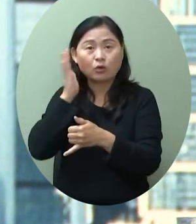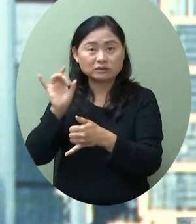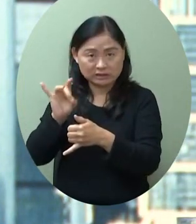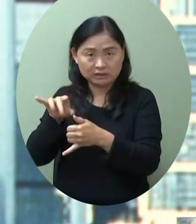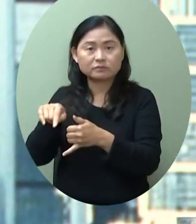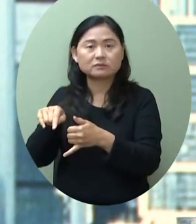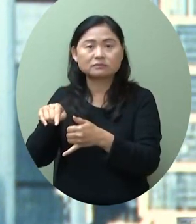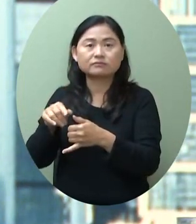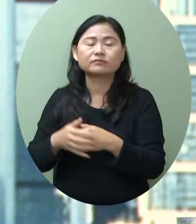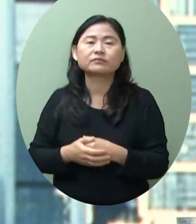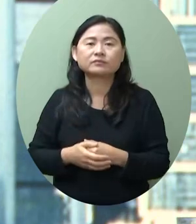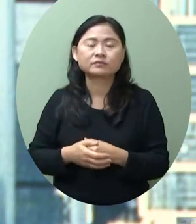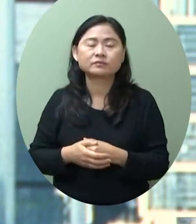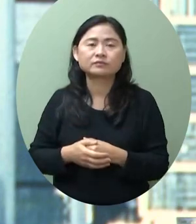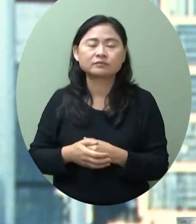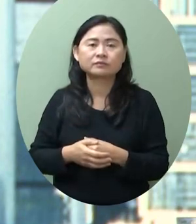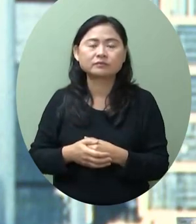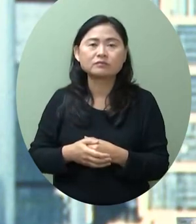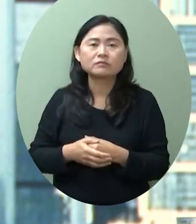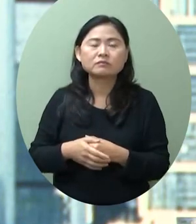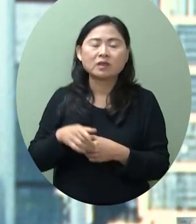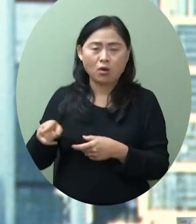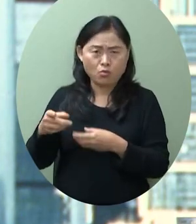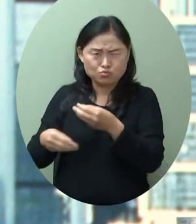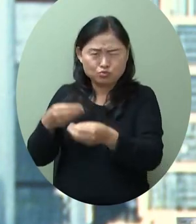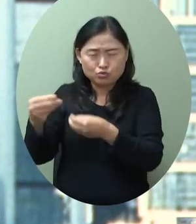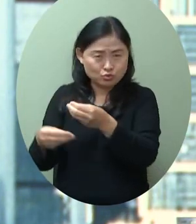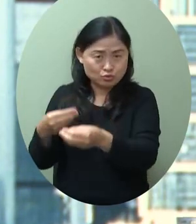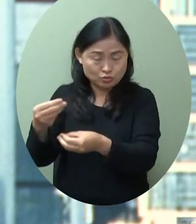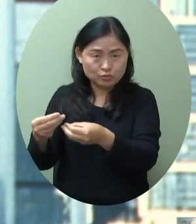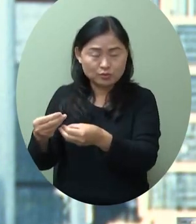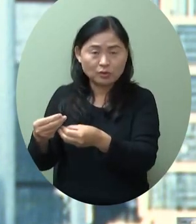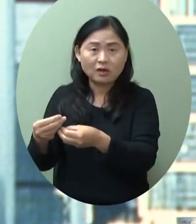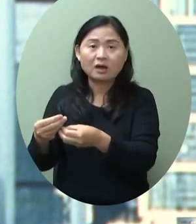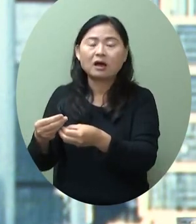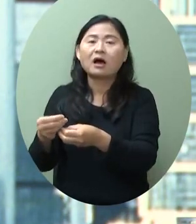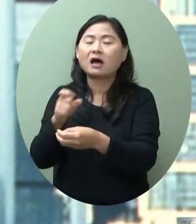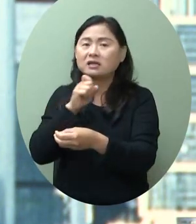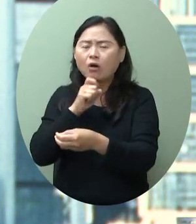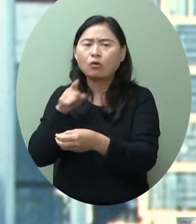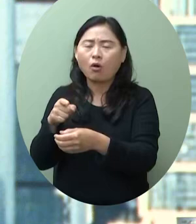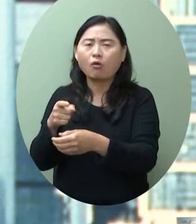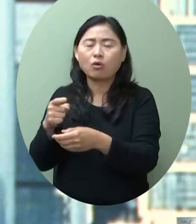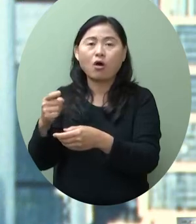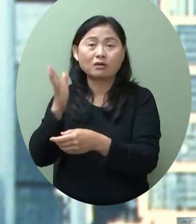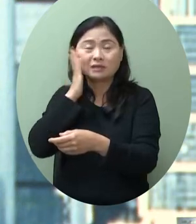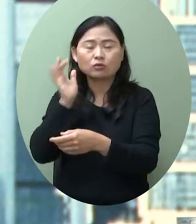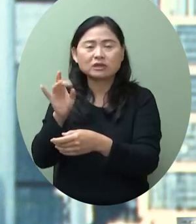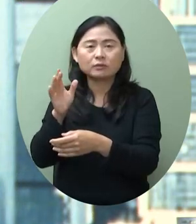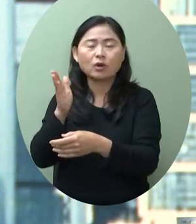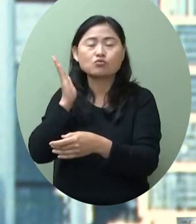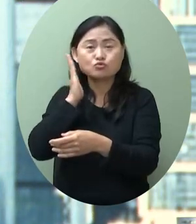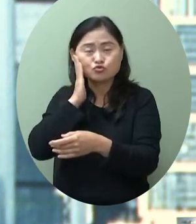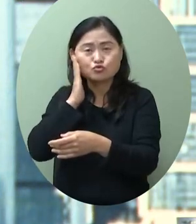the quarantine woman in the hotel plus 9 relatives or close relatives. The other is the pet